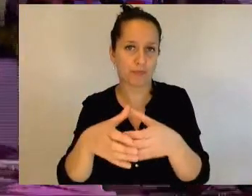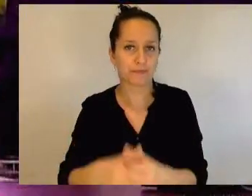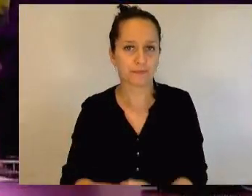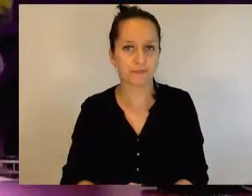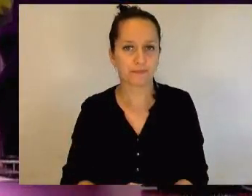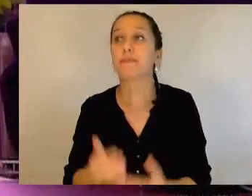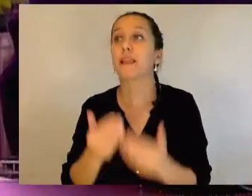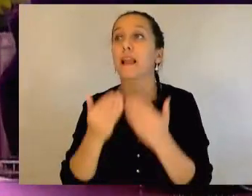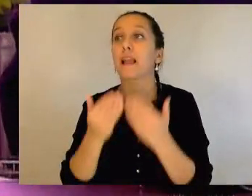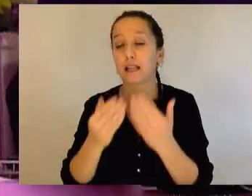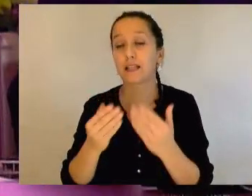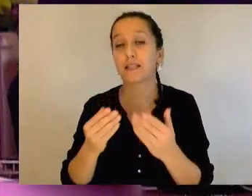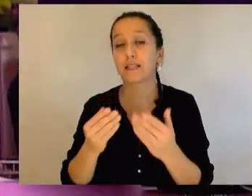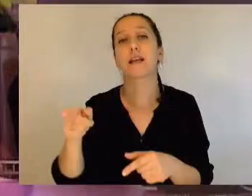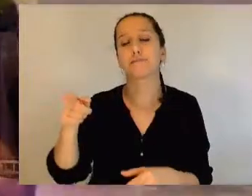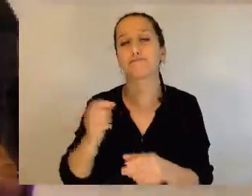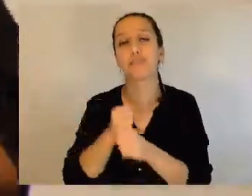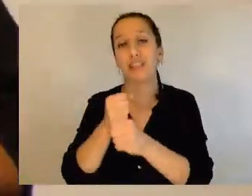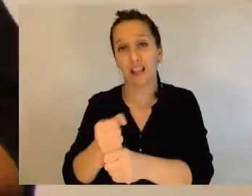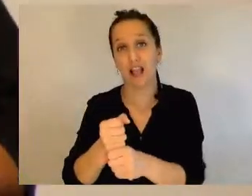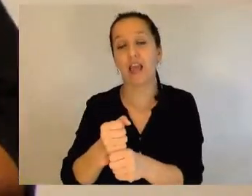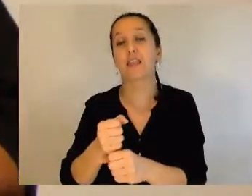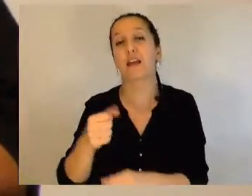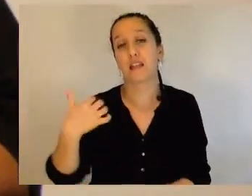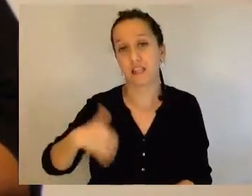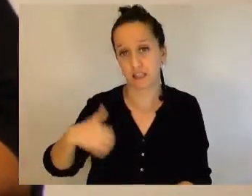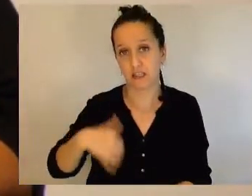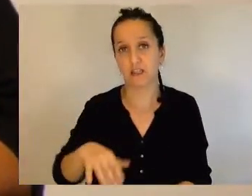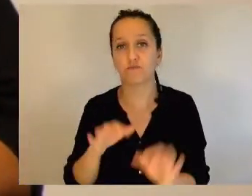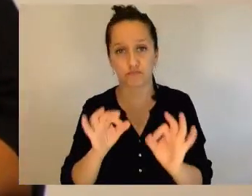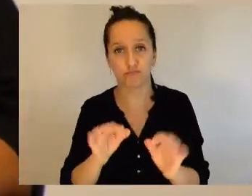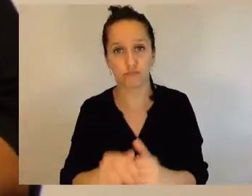We wish to thank the delegate of Argentina.